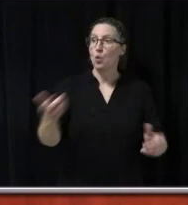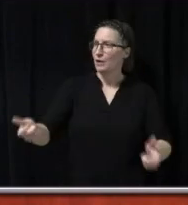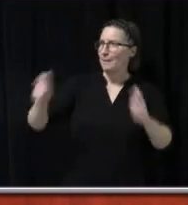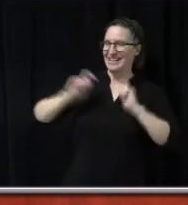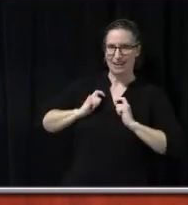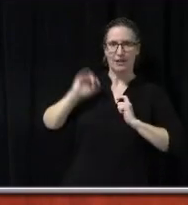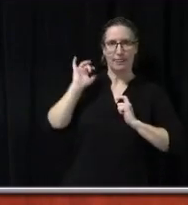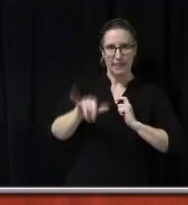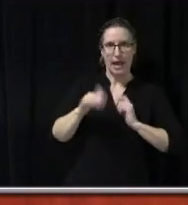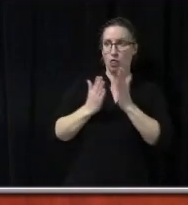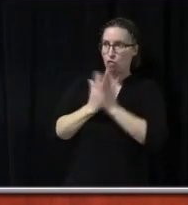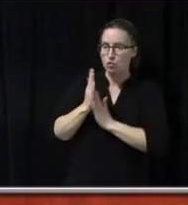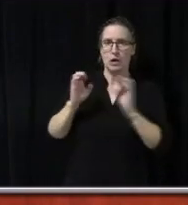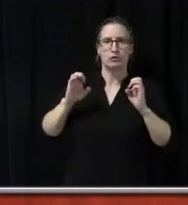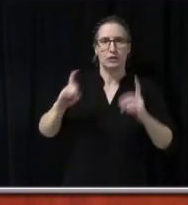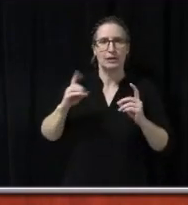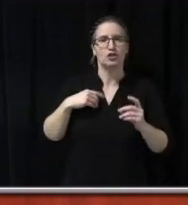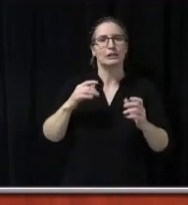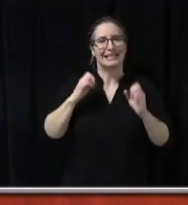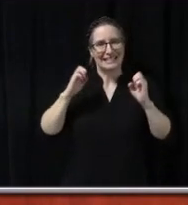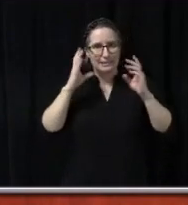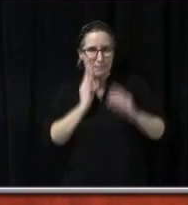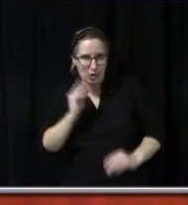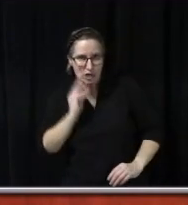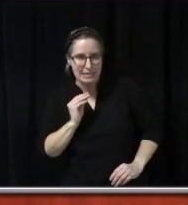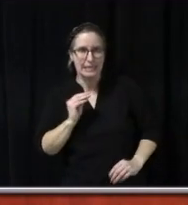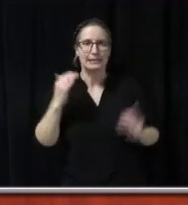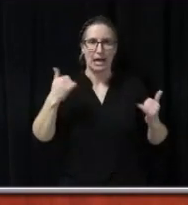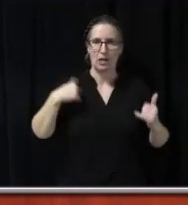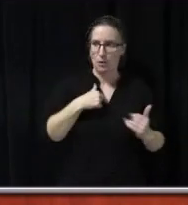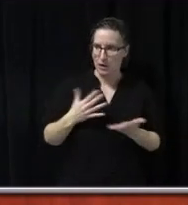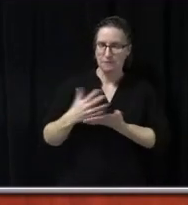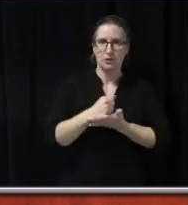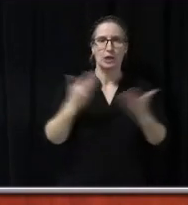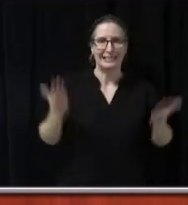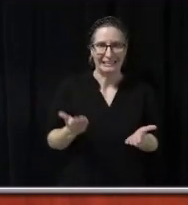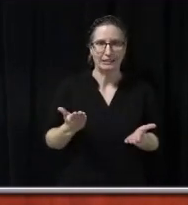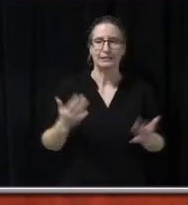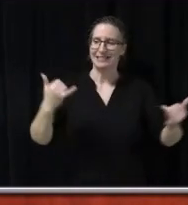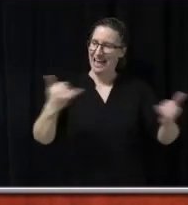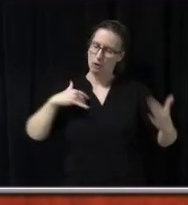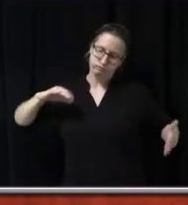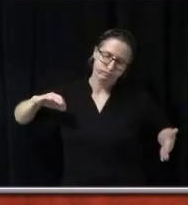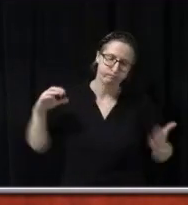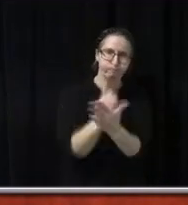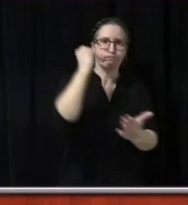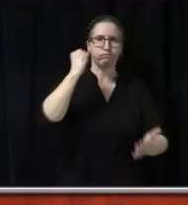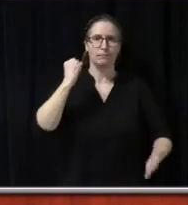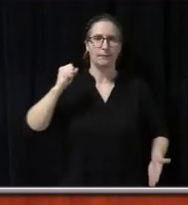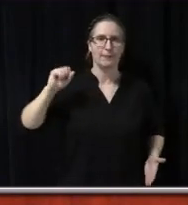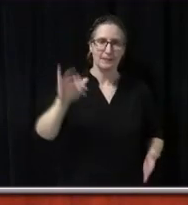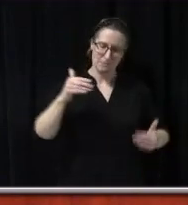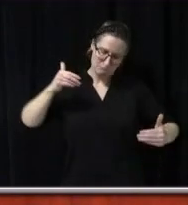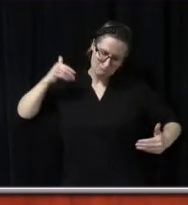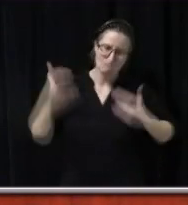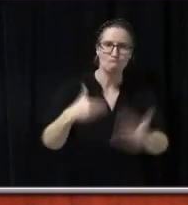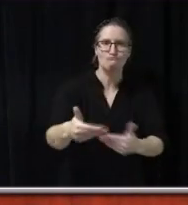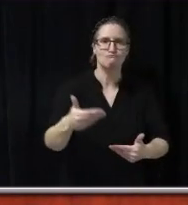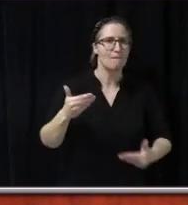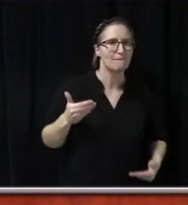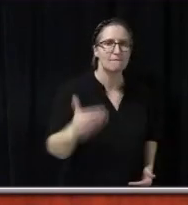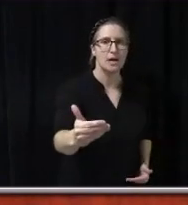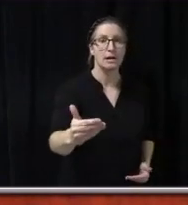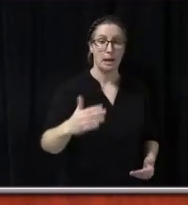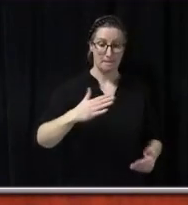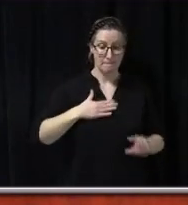through education and experiences we've gained here, and now is the time to use it. For me,